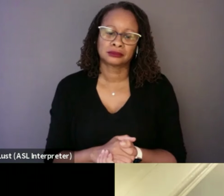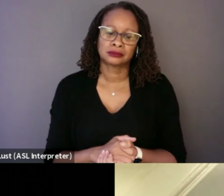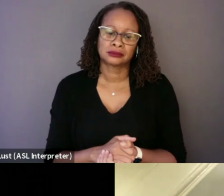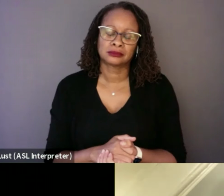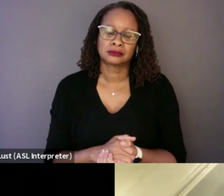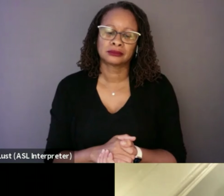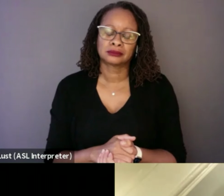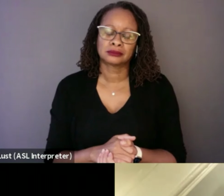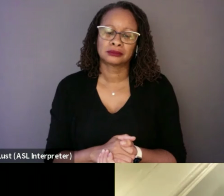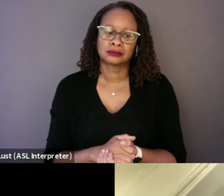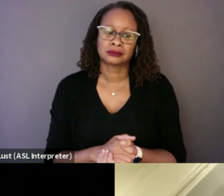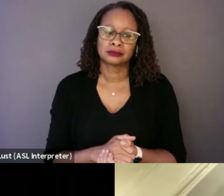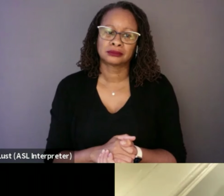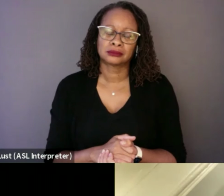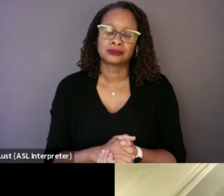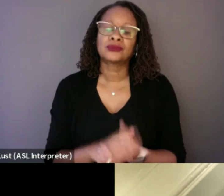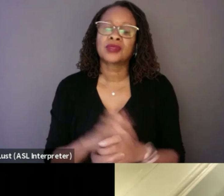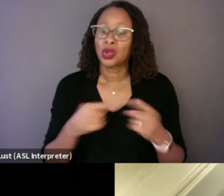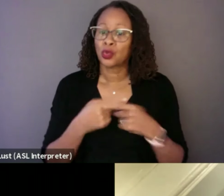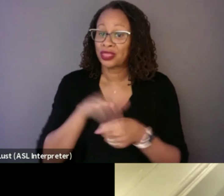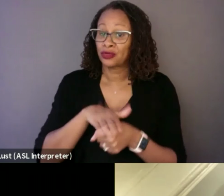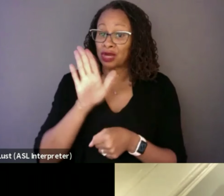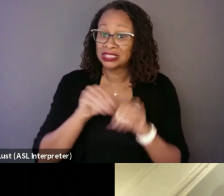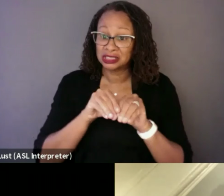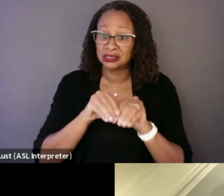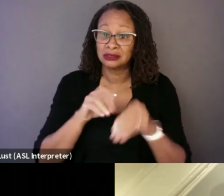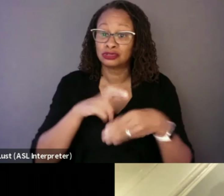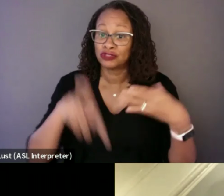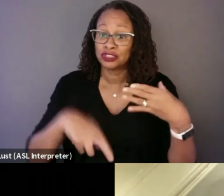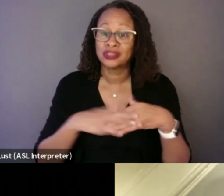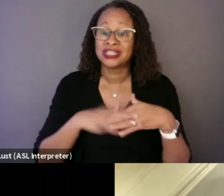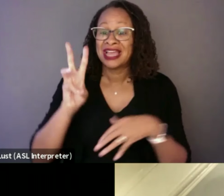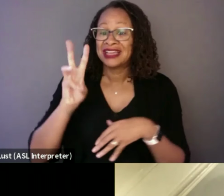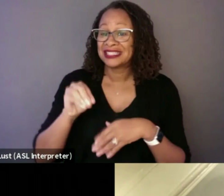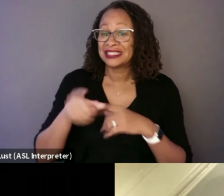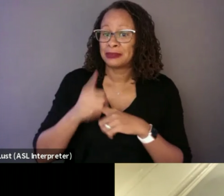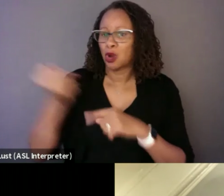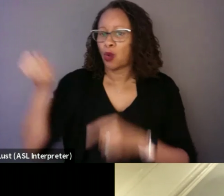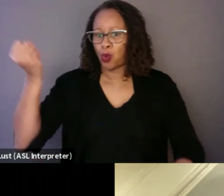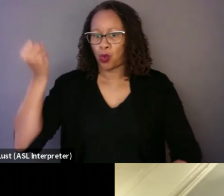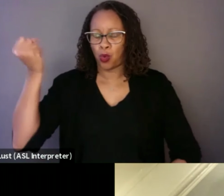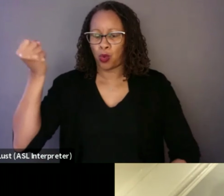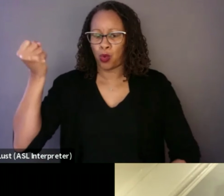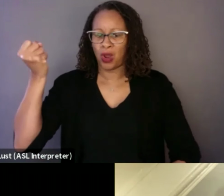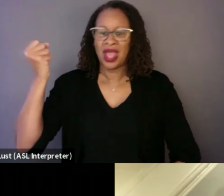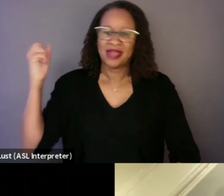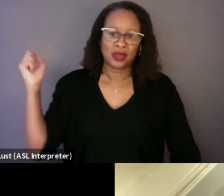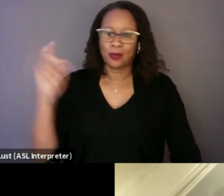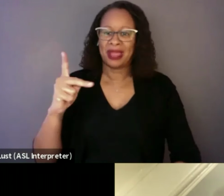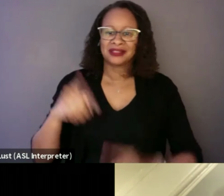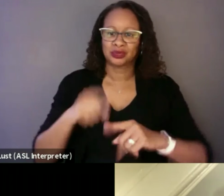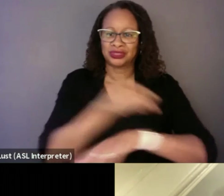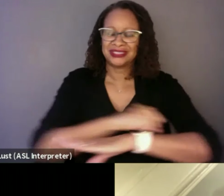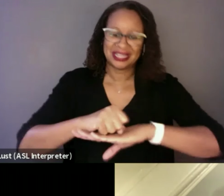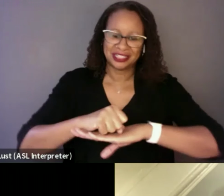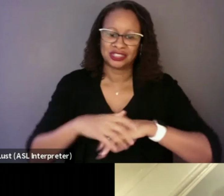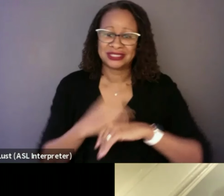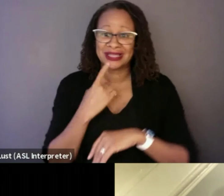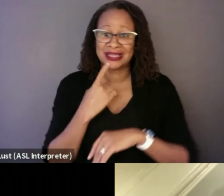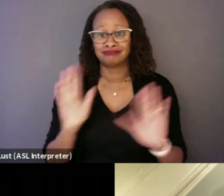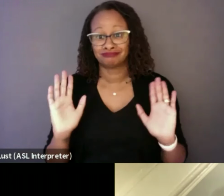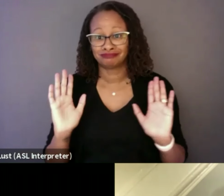when they were releasing the results and had a 60-minute adjournment and they just like go to the stage. How